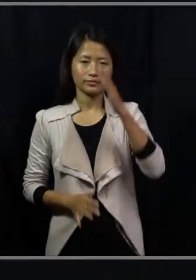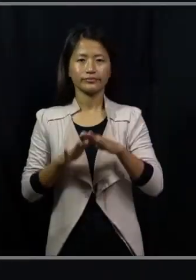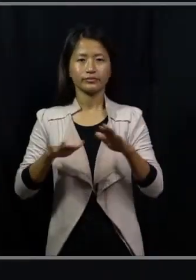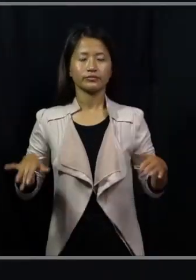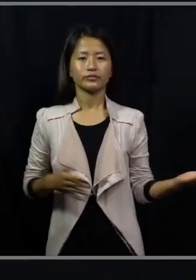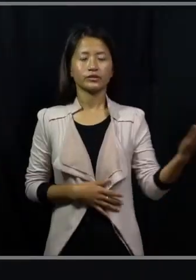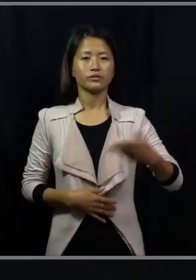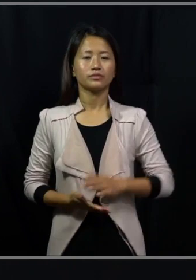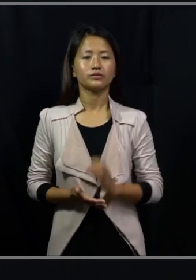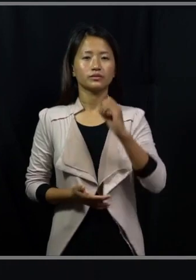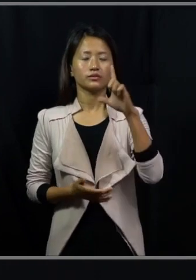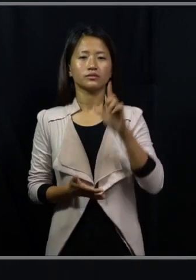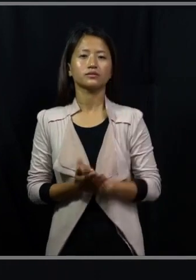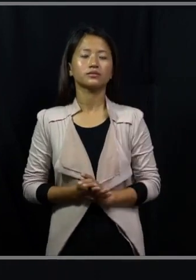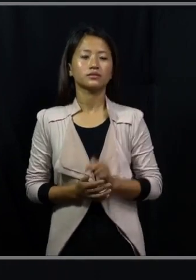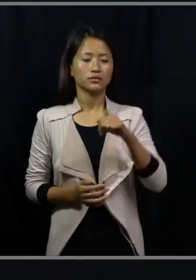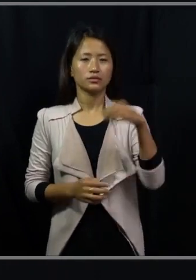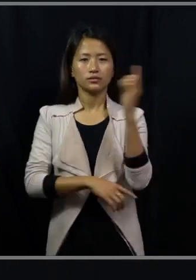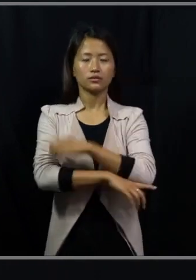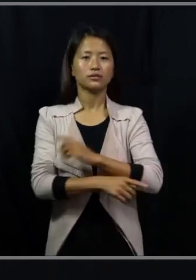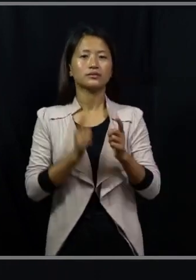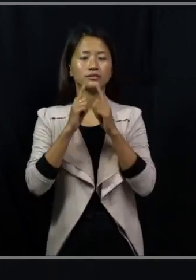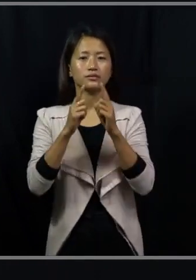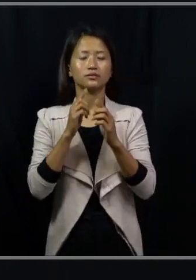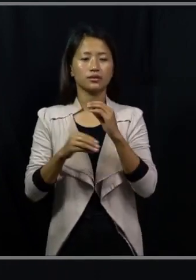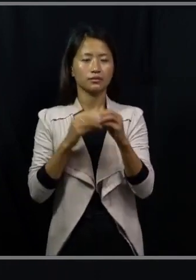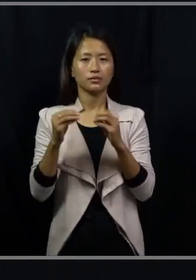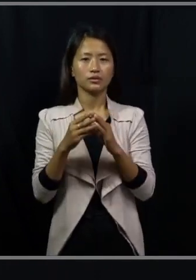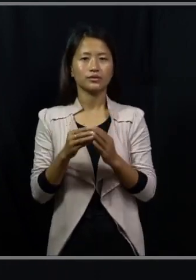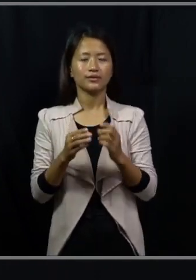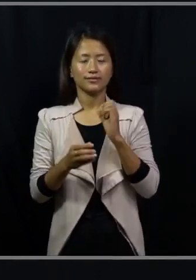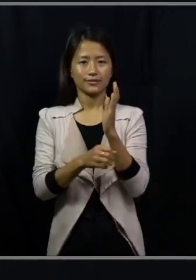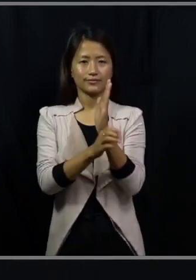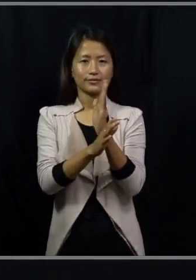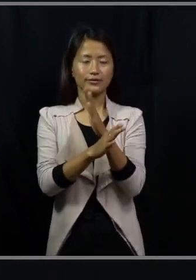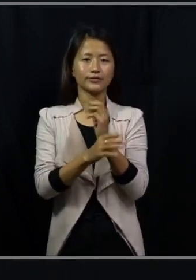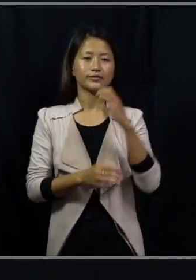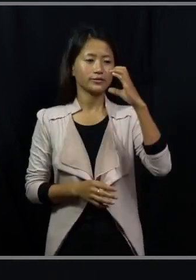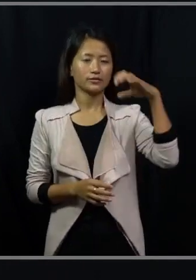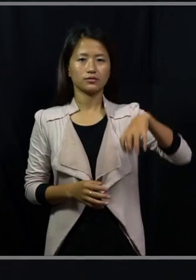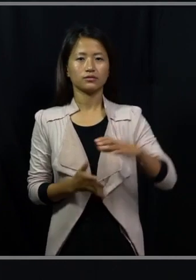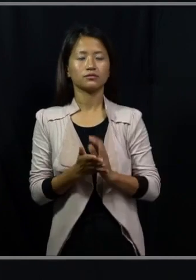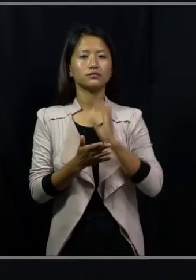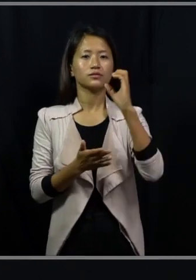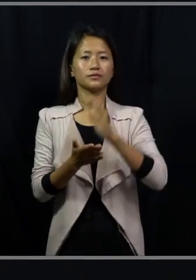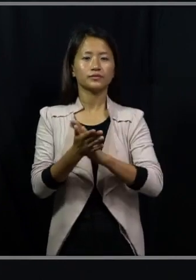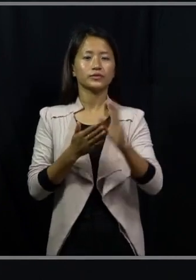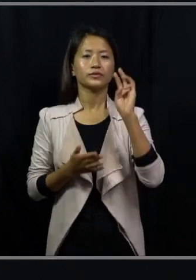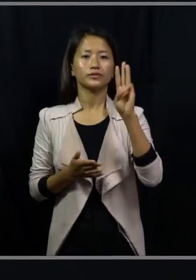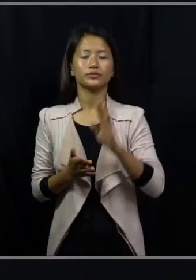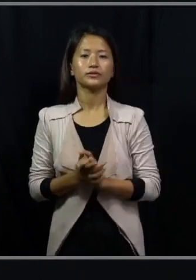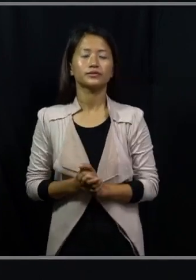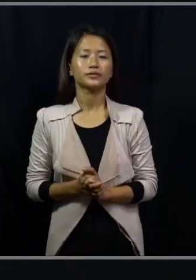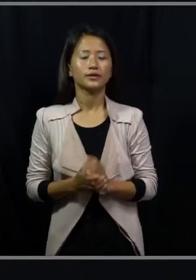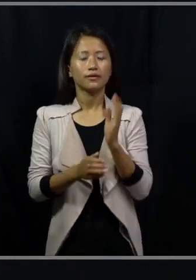Hello students, welcome back to our class, and today we will discuss about the early cities that is in chapter 3. Okay,